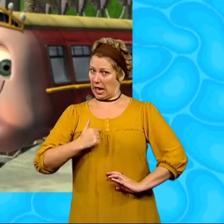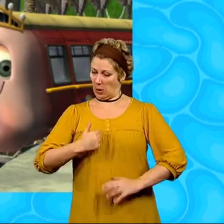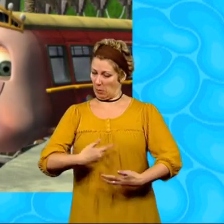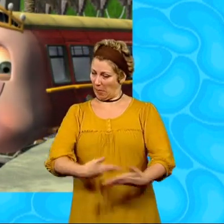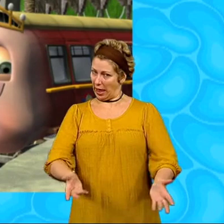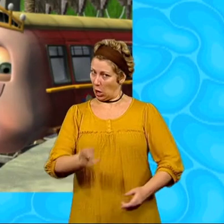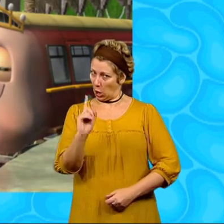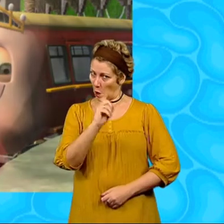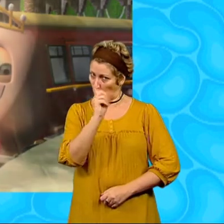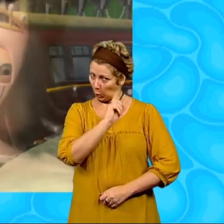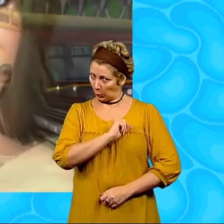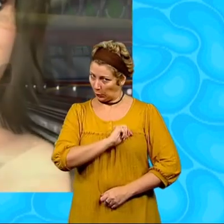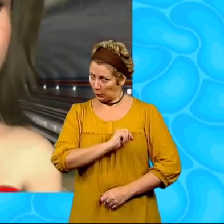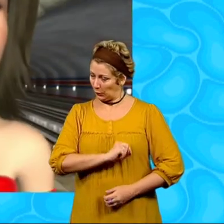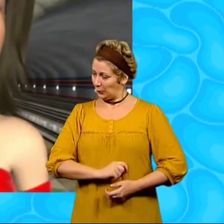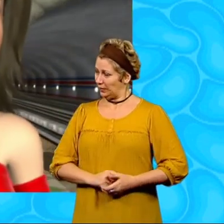mess.